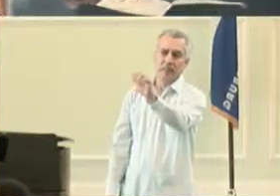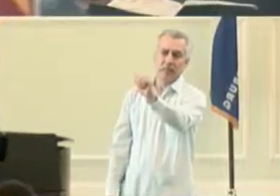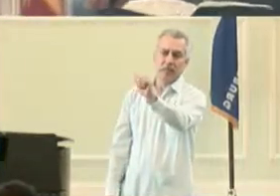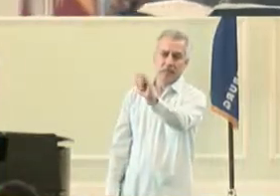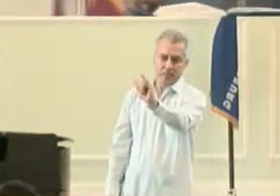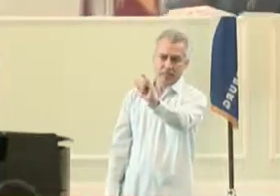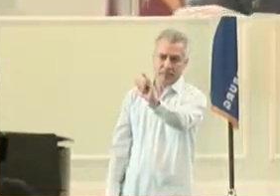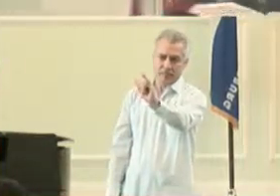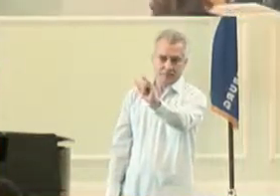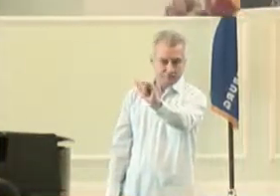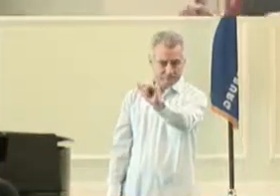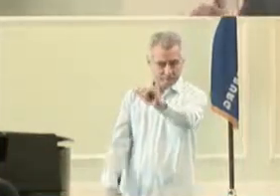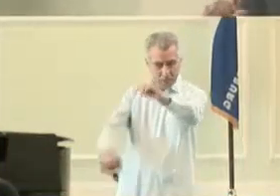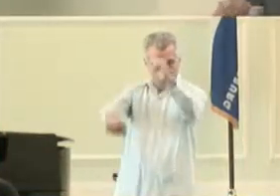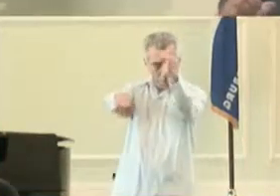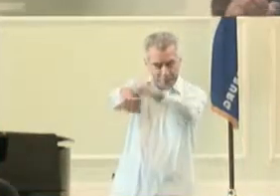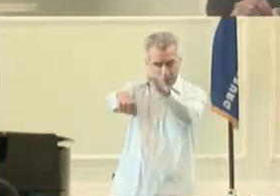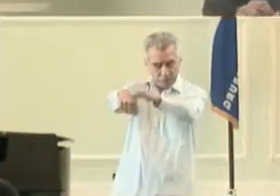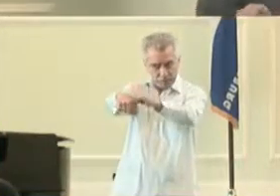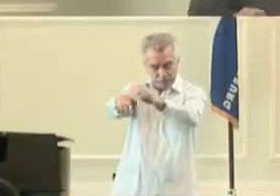long had it been since they left?